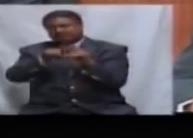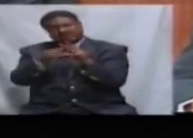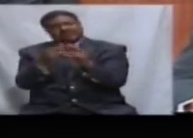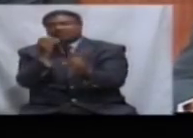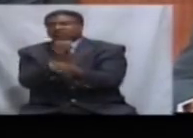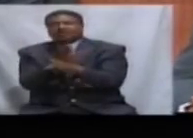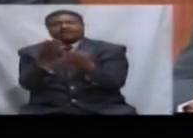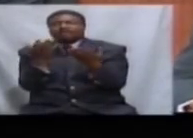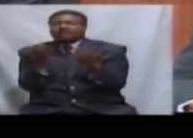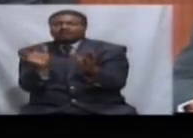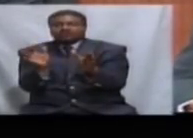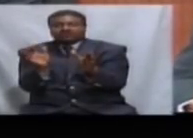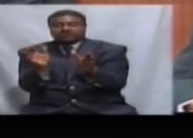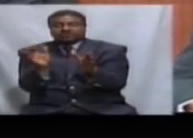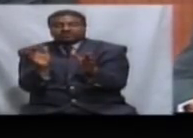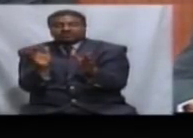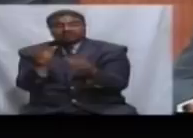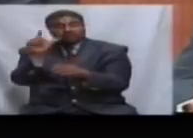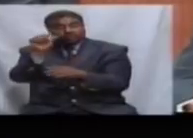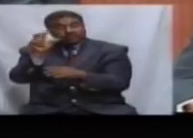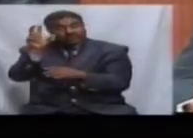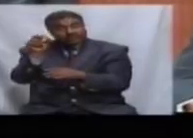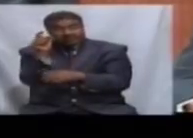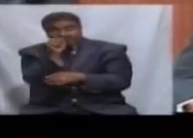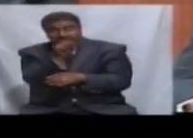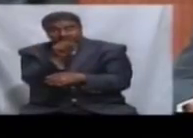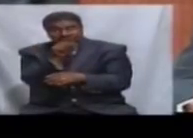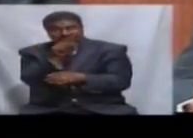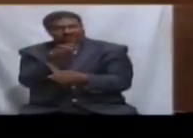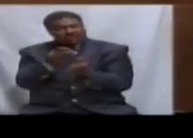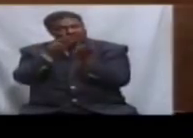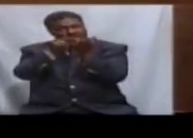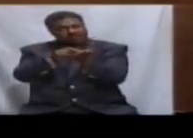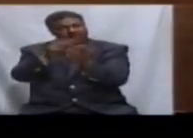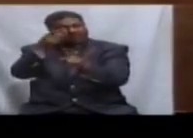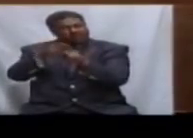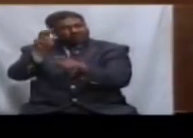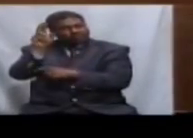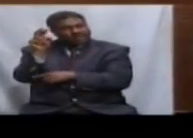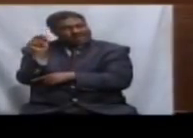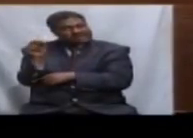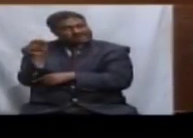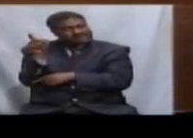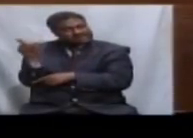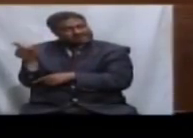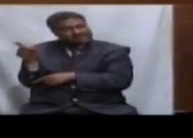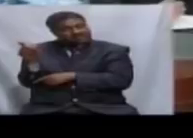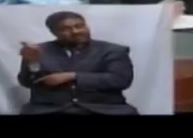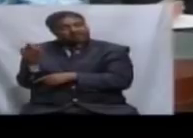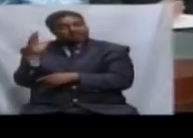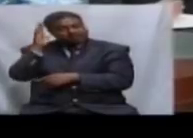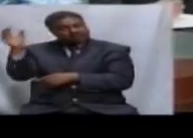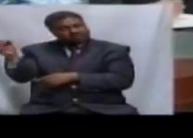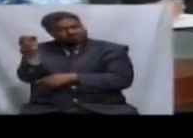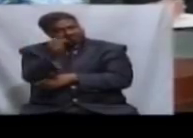the Workforce 2030, and the recommendations of the United Nations High-Level Commission on Employment